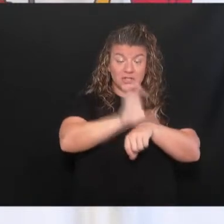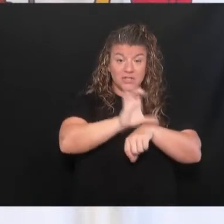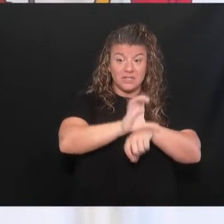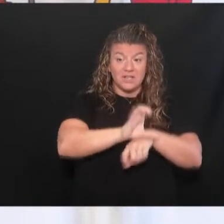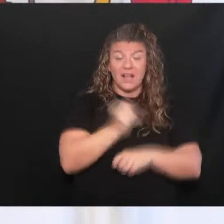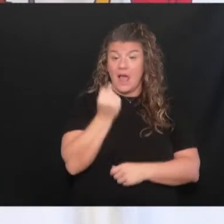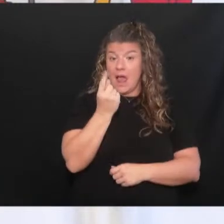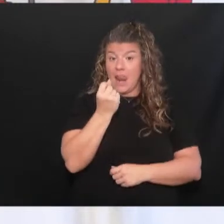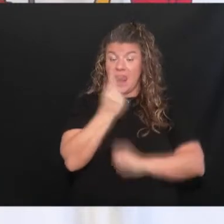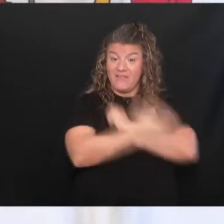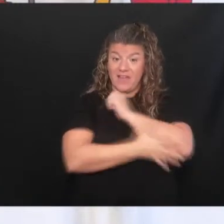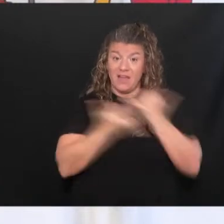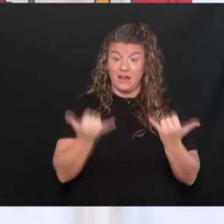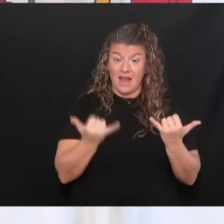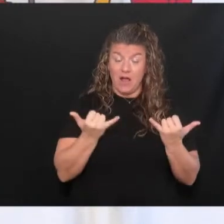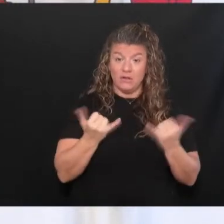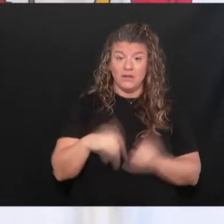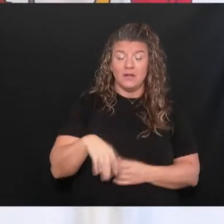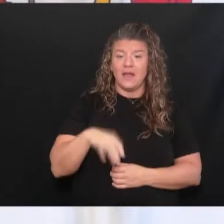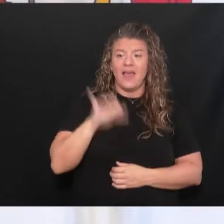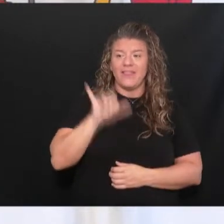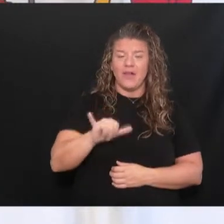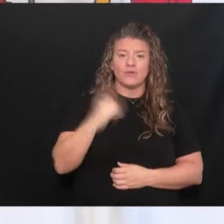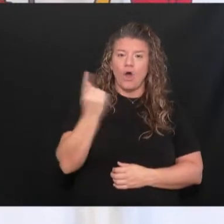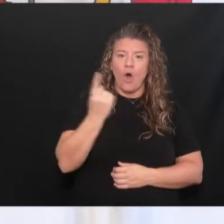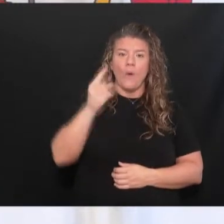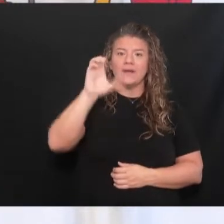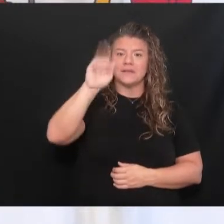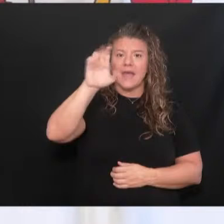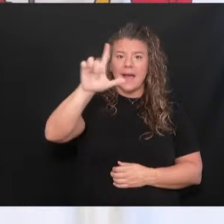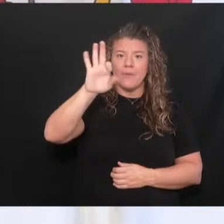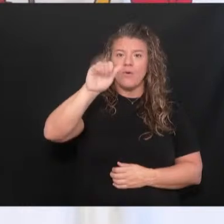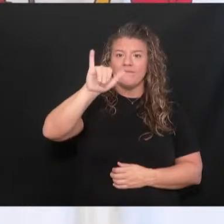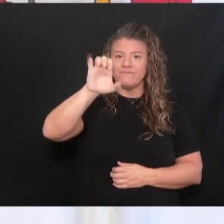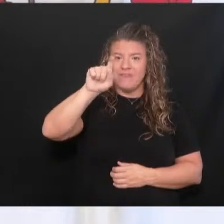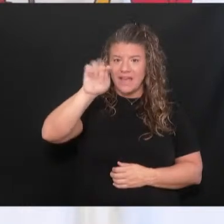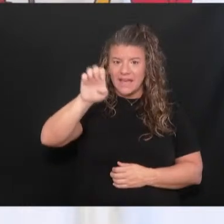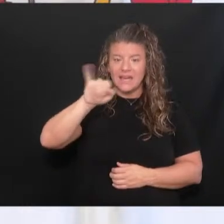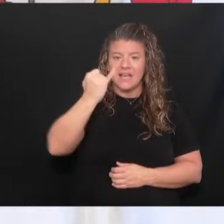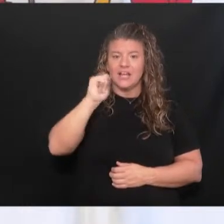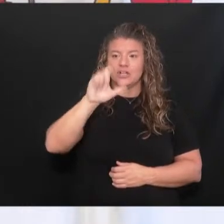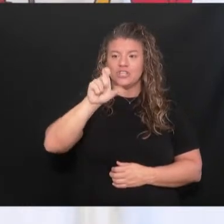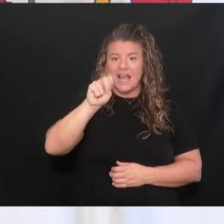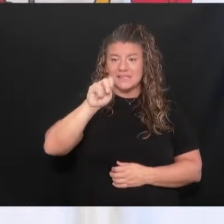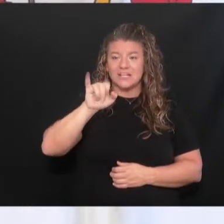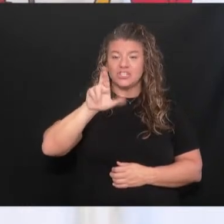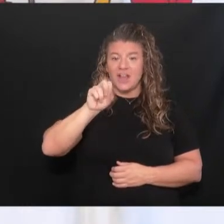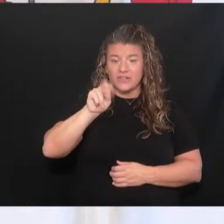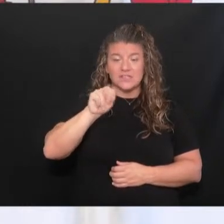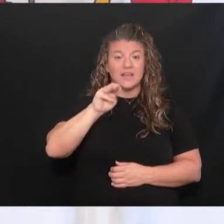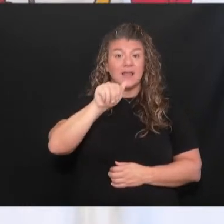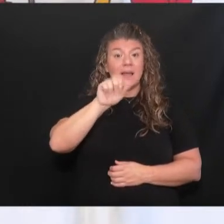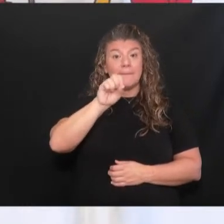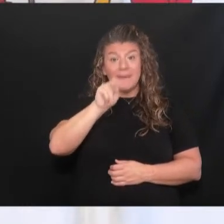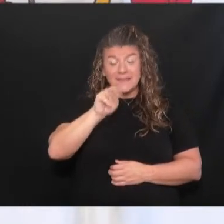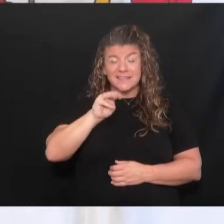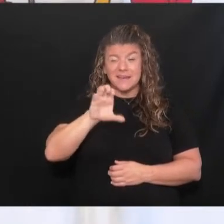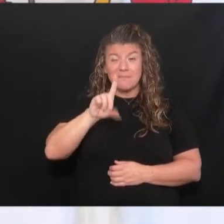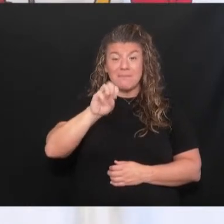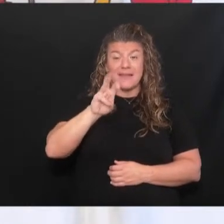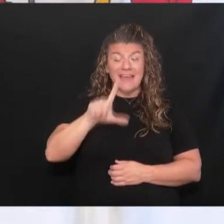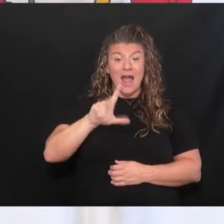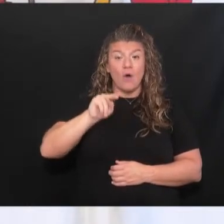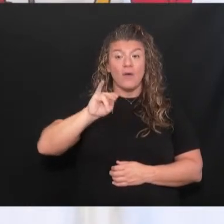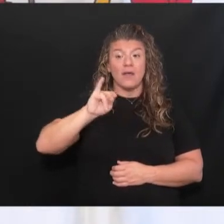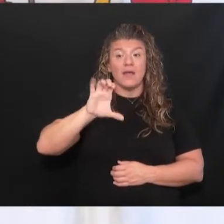11 counties now, and those counties I always read: Cabell, Fayette, Jackson, Jefferson, Mason, McDowell, Nicholas,